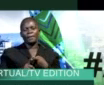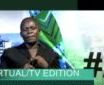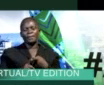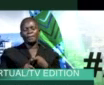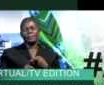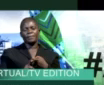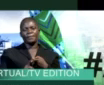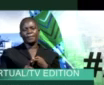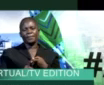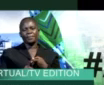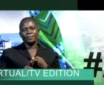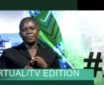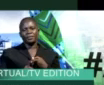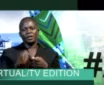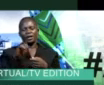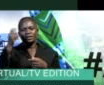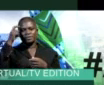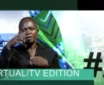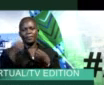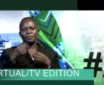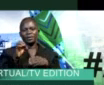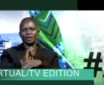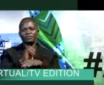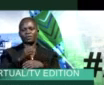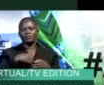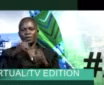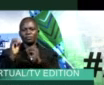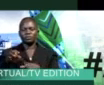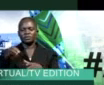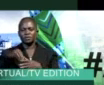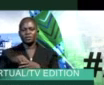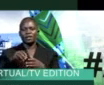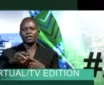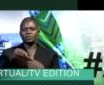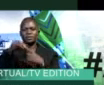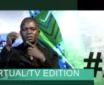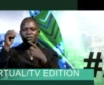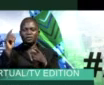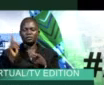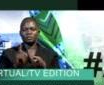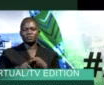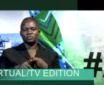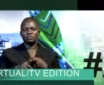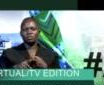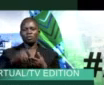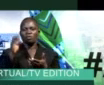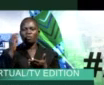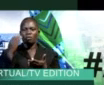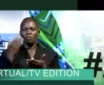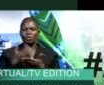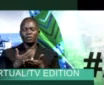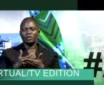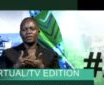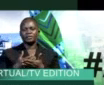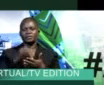In our own climb, I think a lot of efforts have been put in, especially to fund the